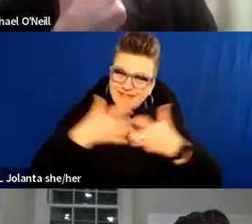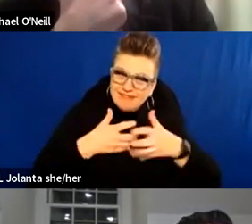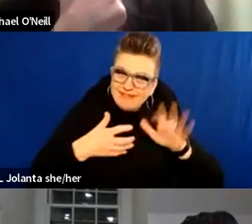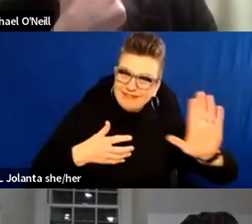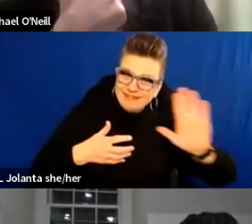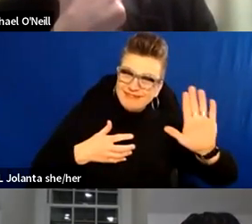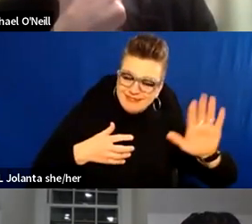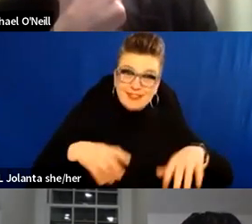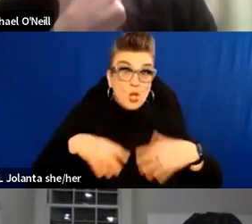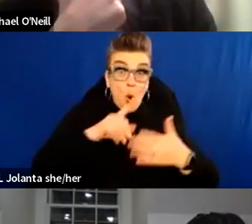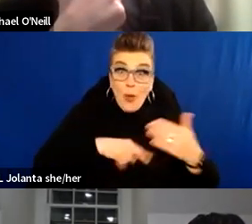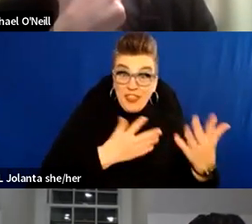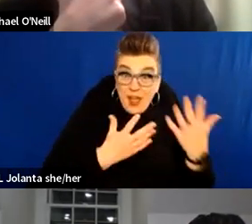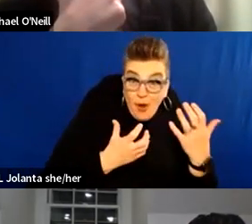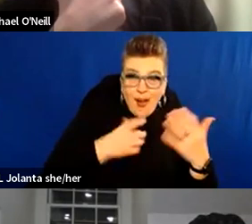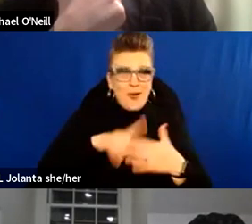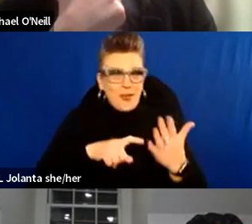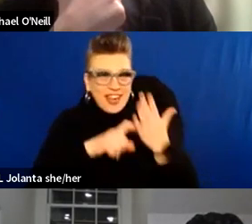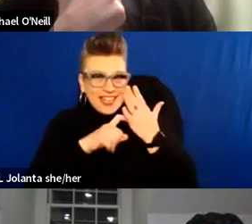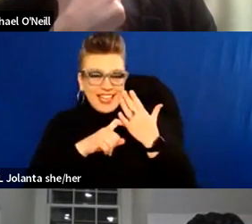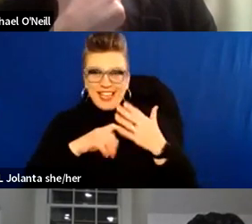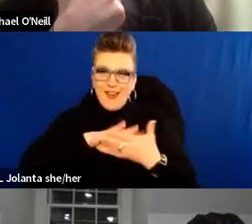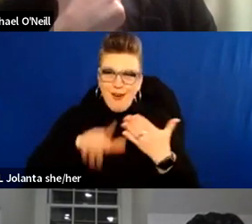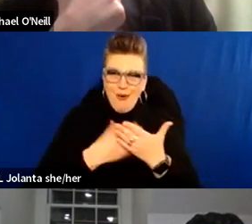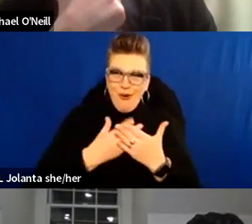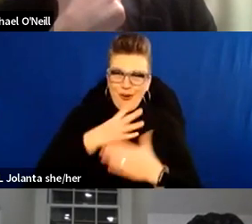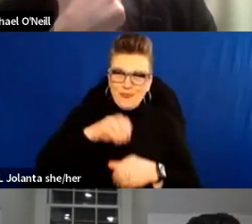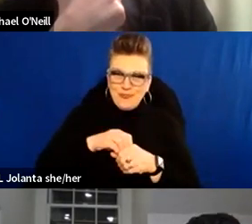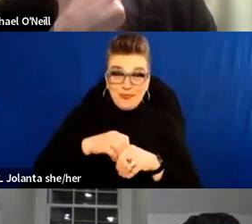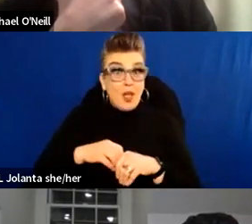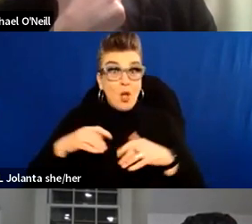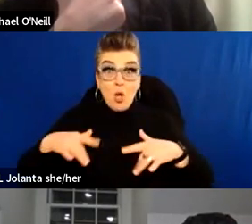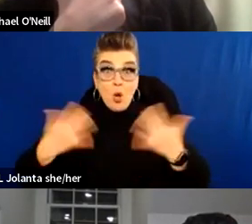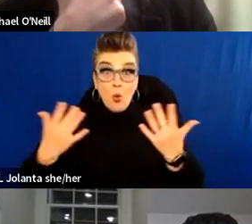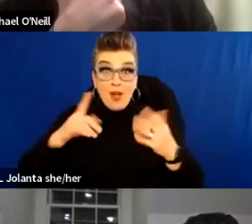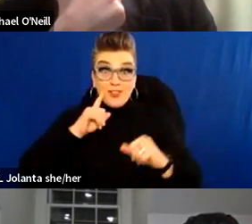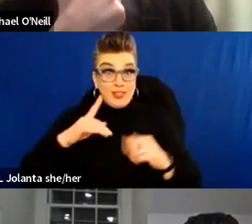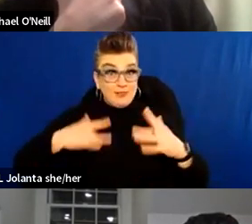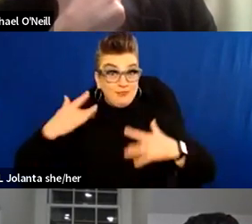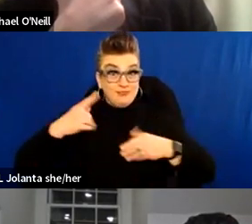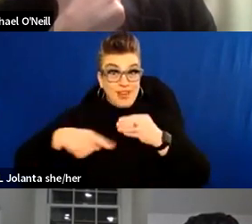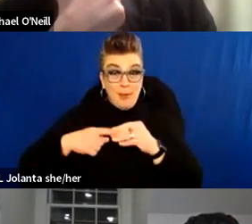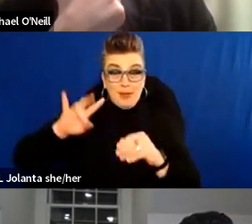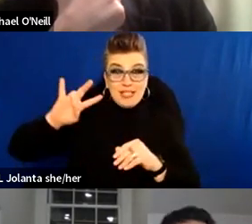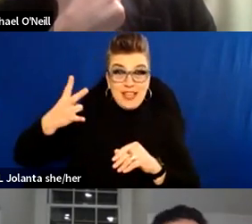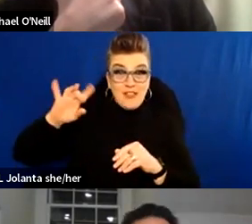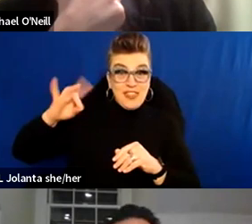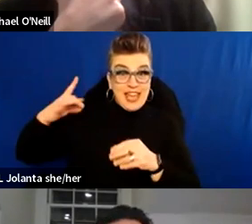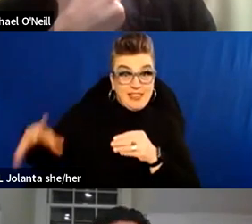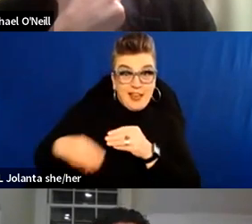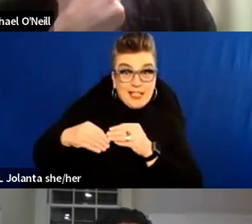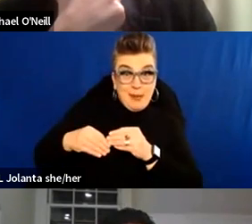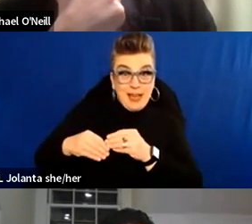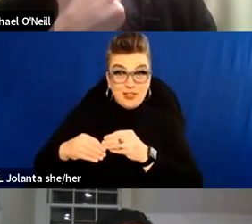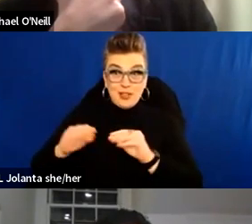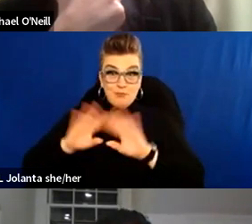take and and that push what's really exciting about the seventh and eighth grade expansion at brighton is it's going to allow for us to